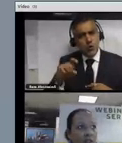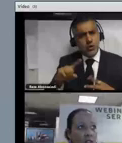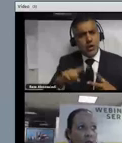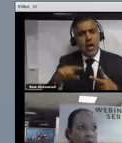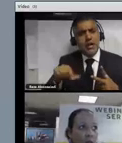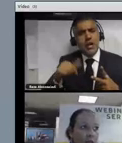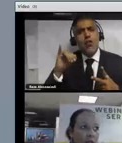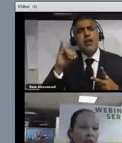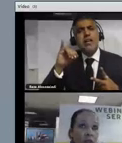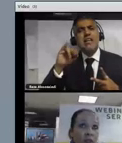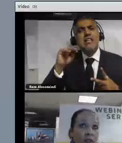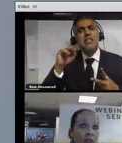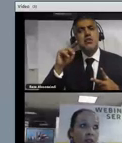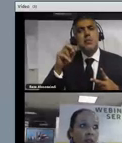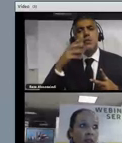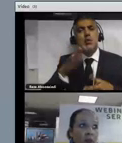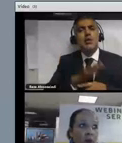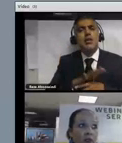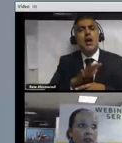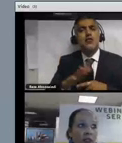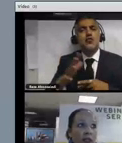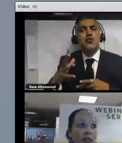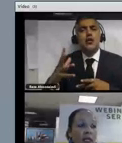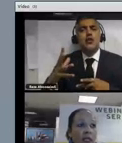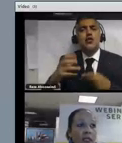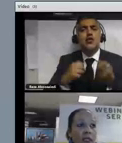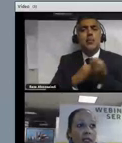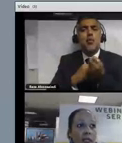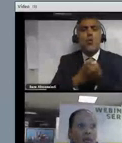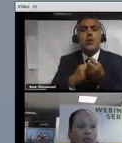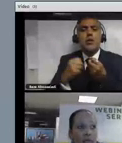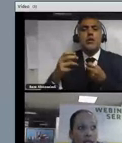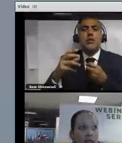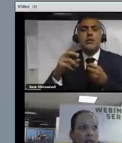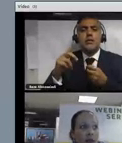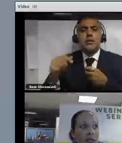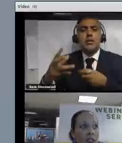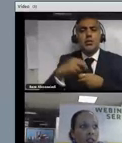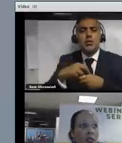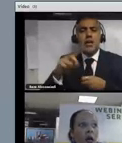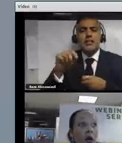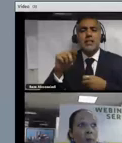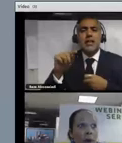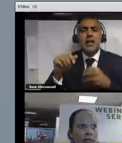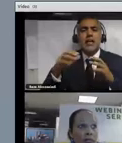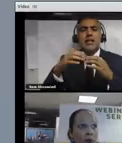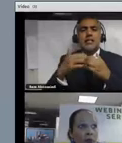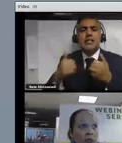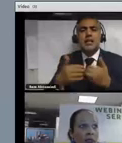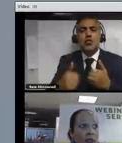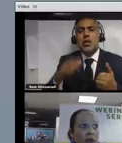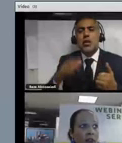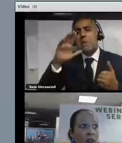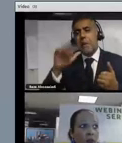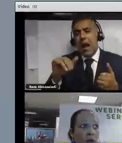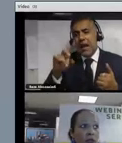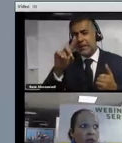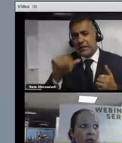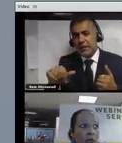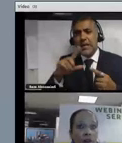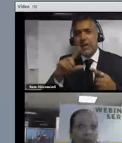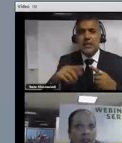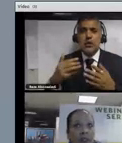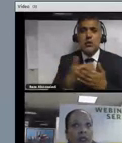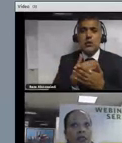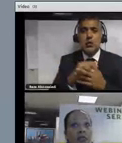good enough to support the inclusion of disability-specific indicators and data disaggregation by disability in the new